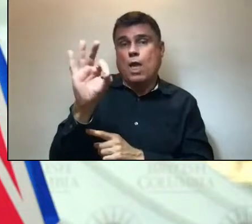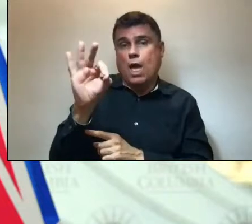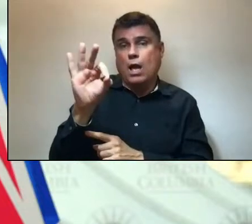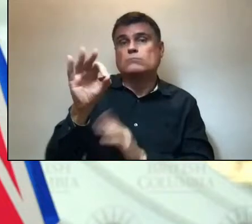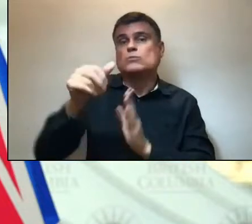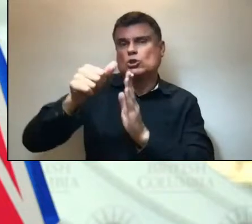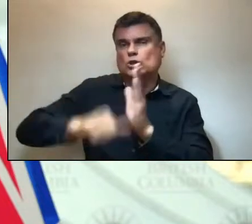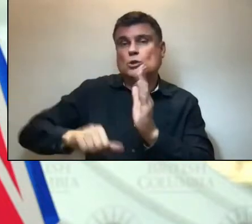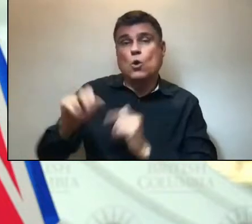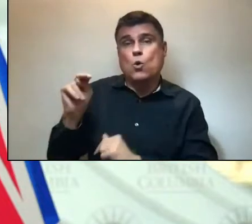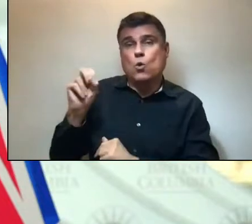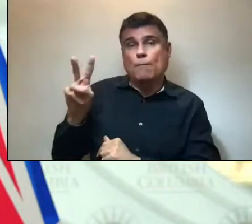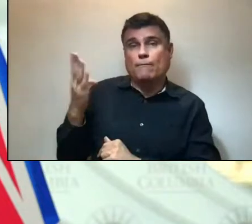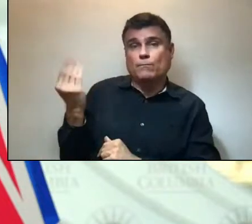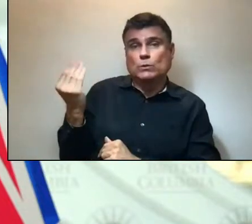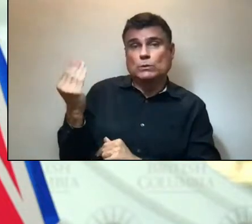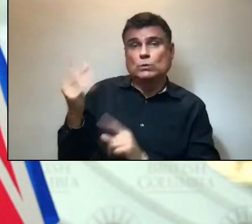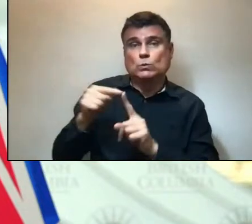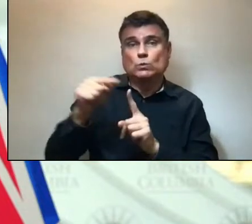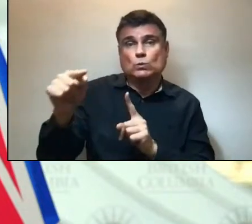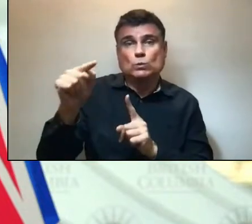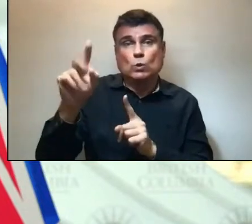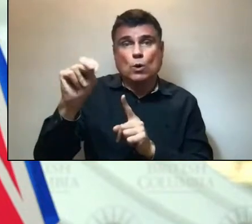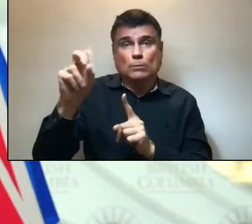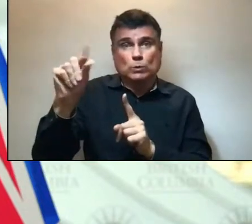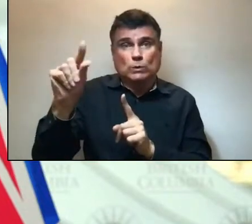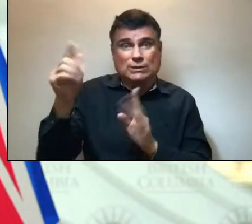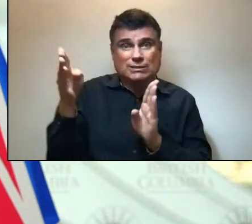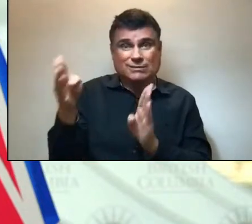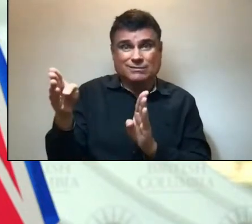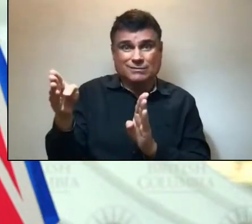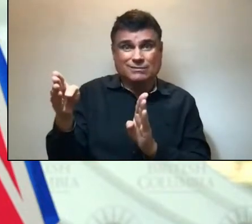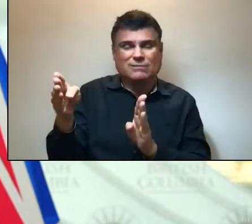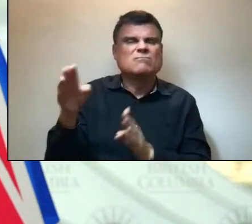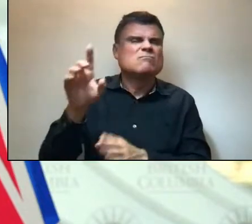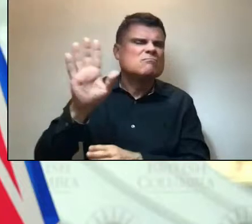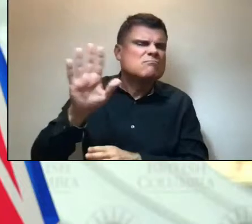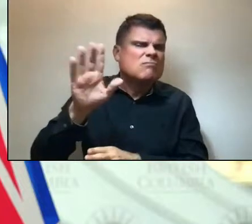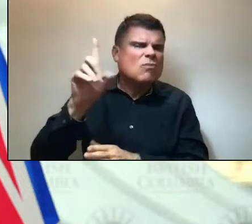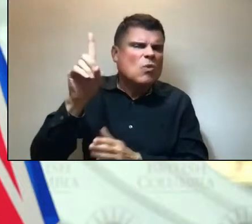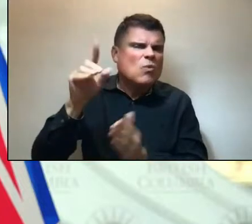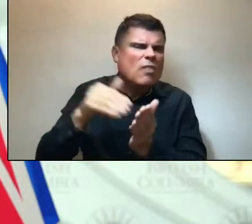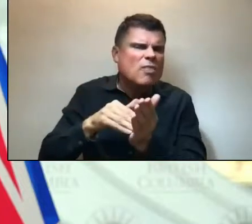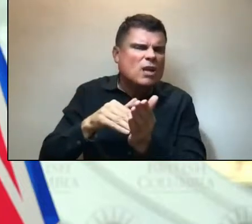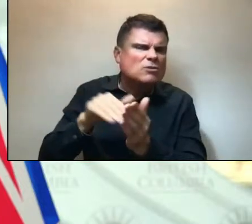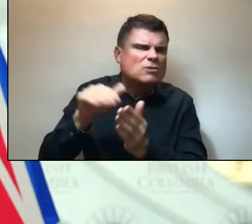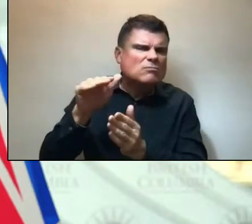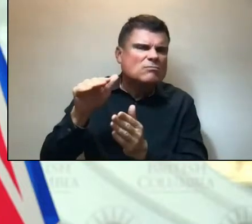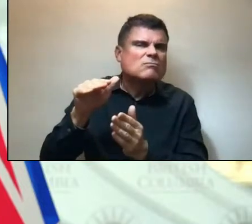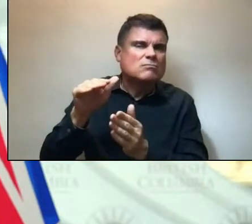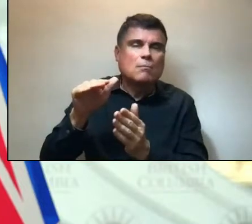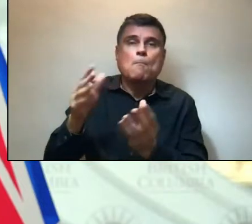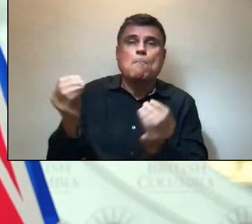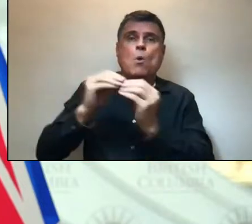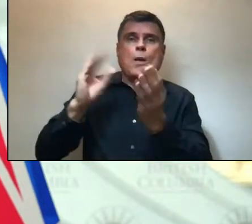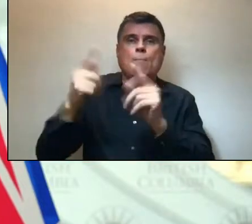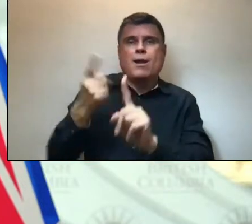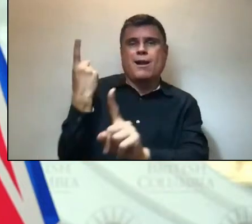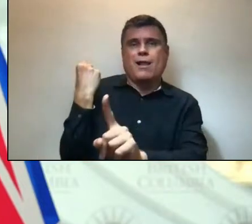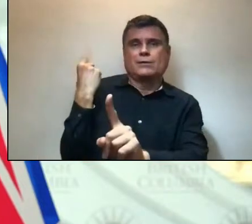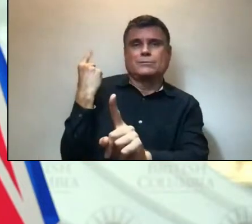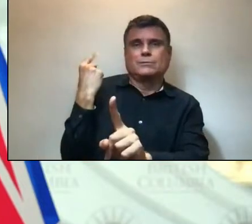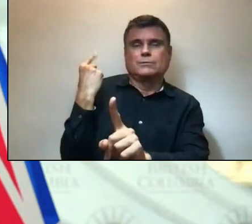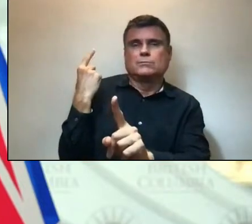20th. That is 1,113 more surgeries than the same week last year, which contained a statutory holiday. While surgeries